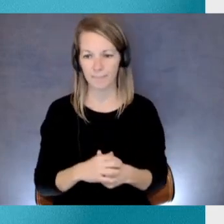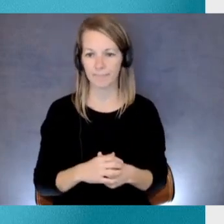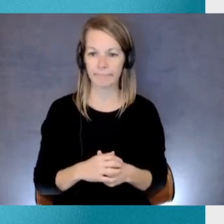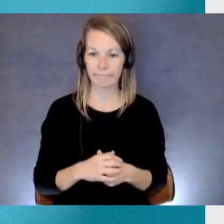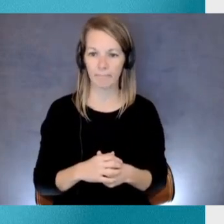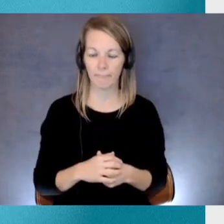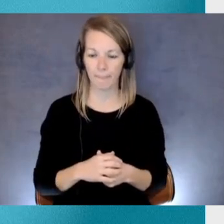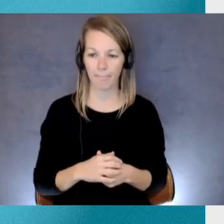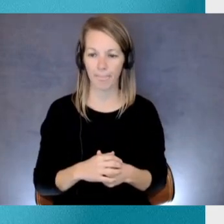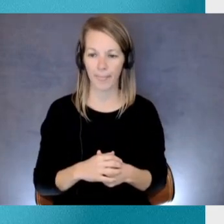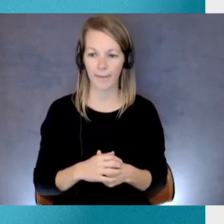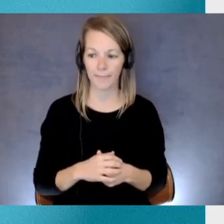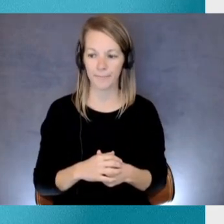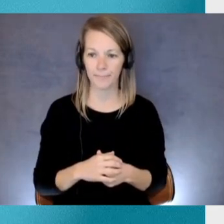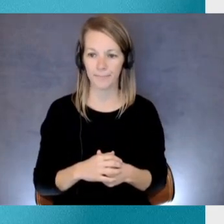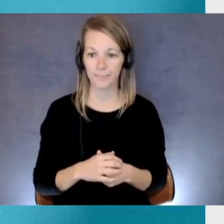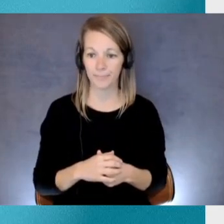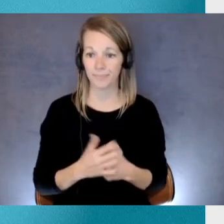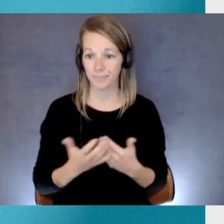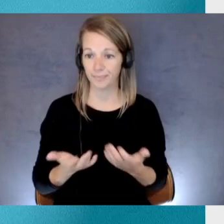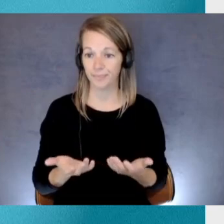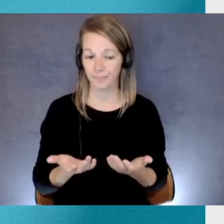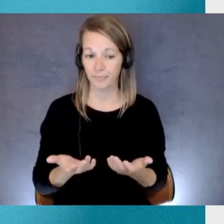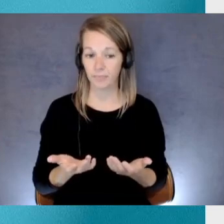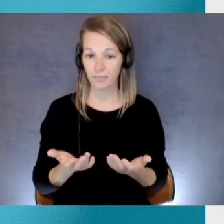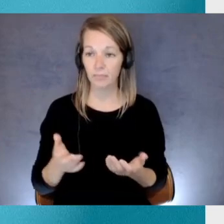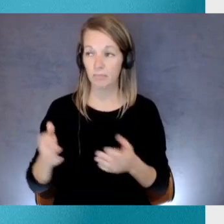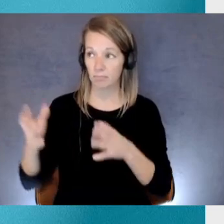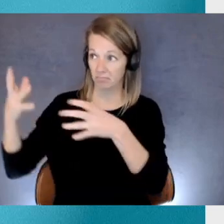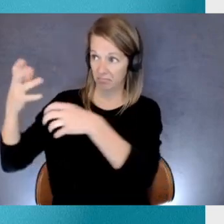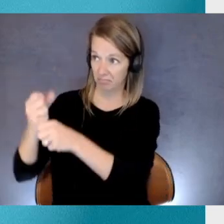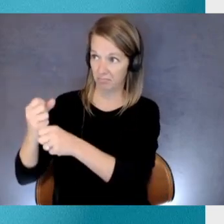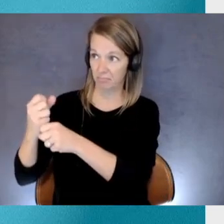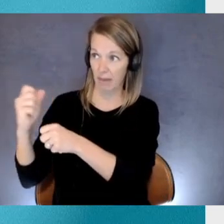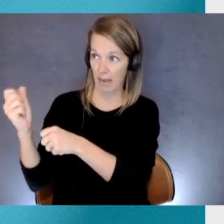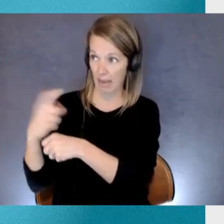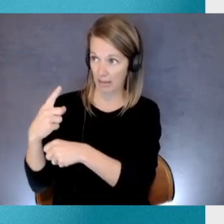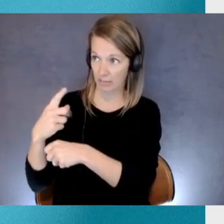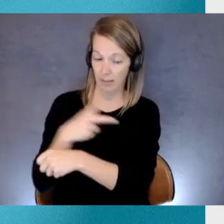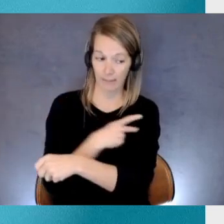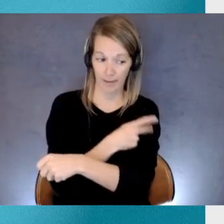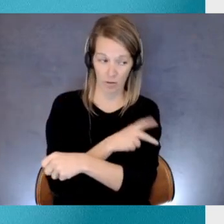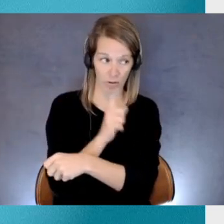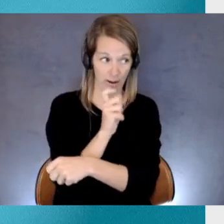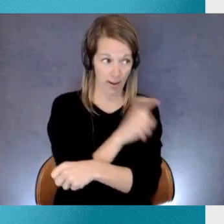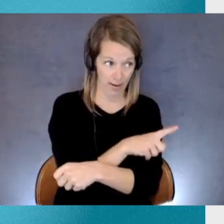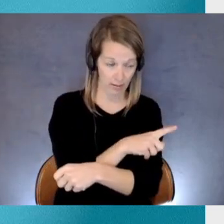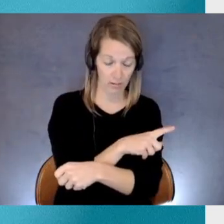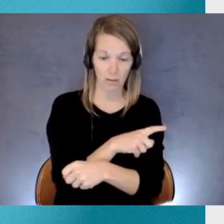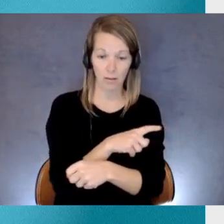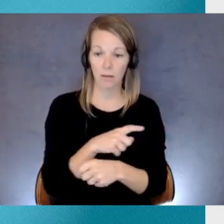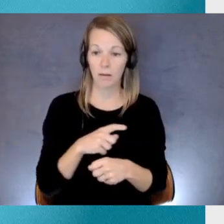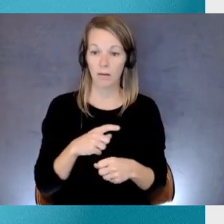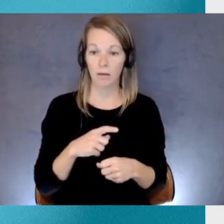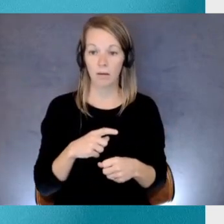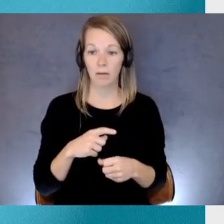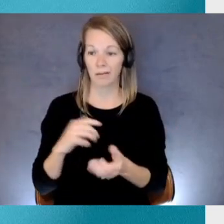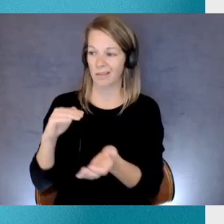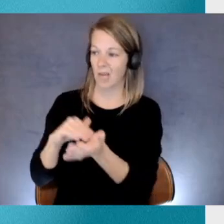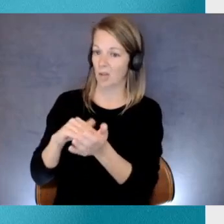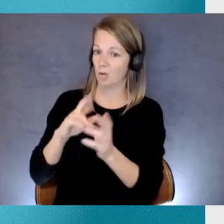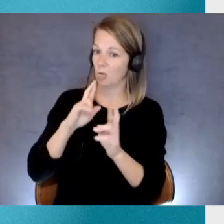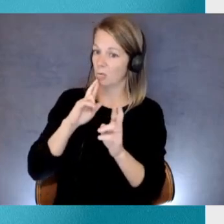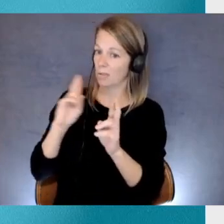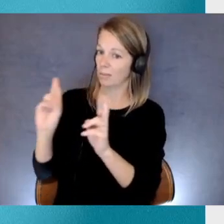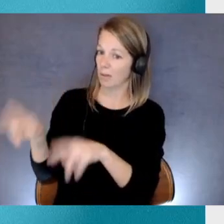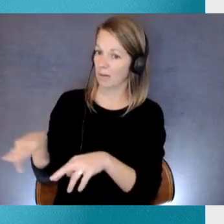you. Okay, so then all that's been said or asked by the patient, the clinician is responding. I shouldn't